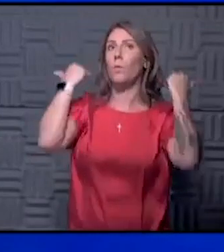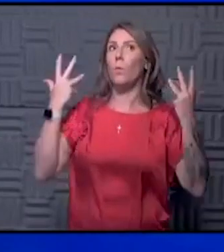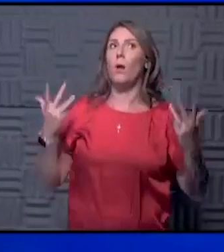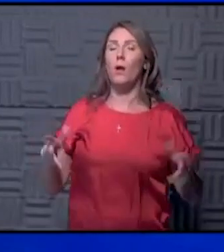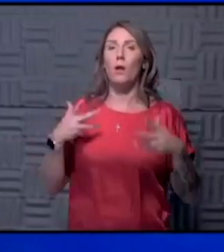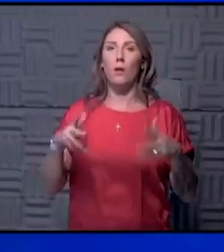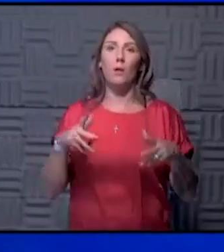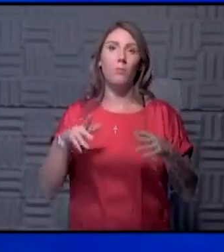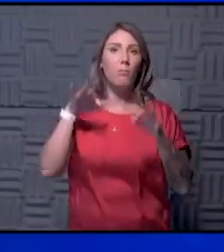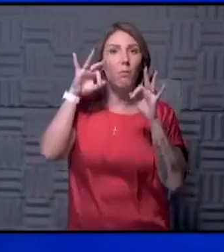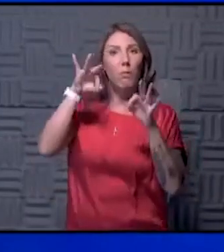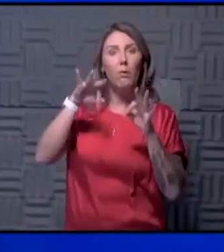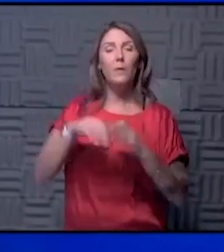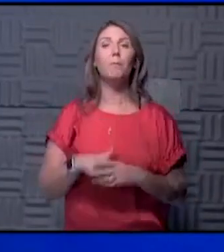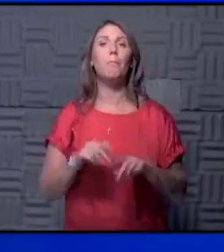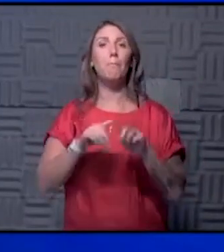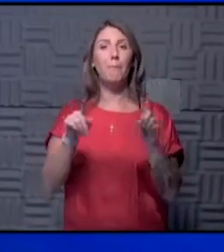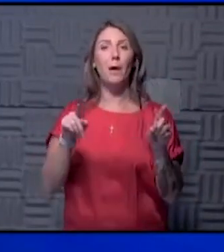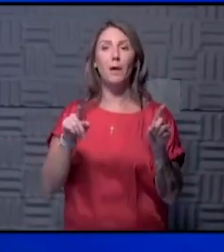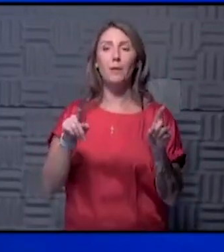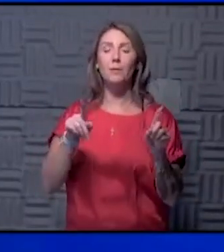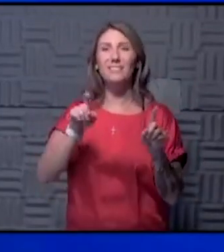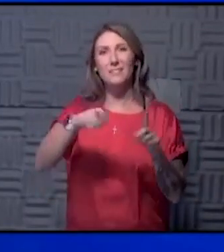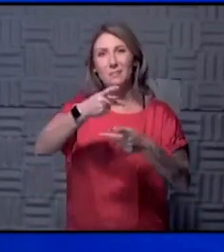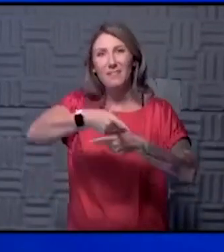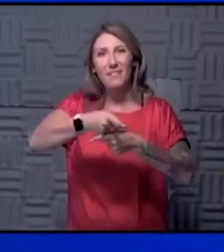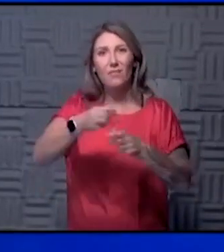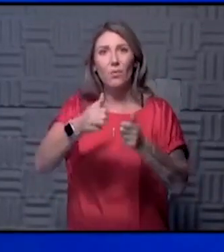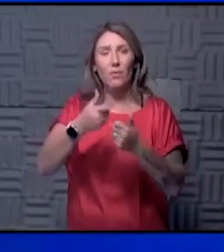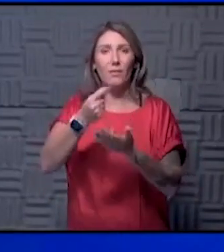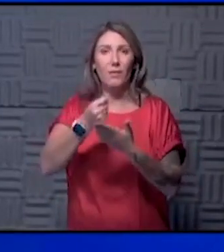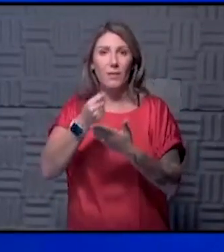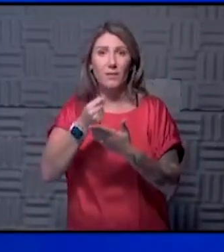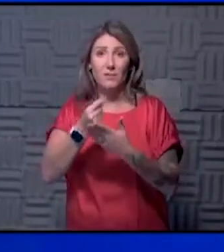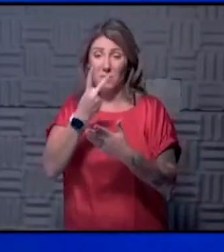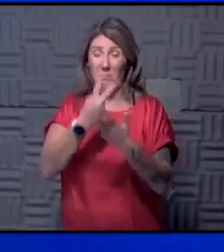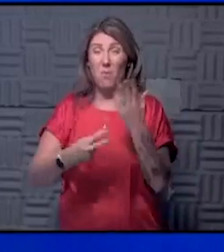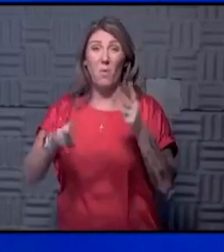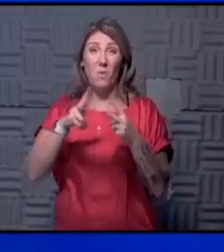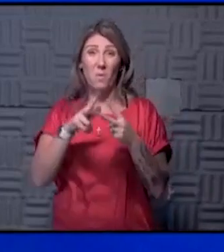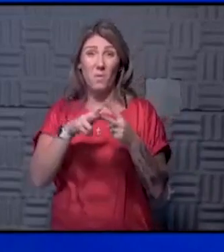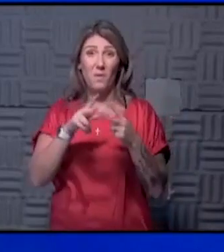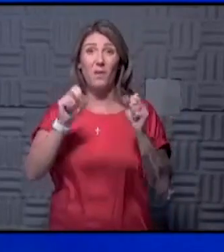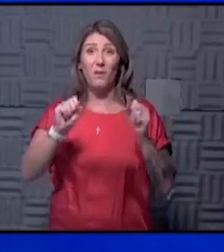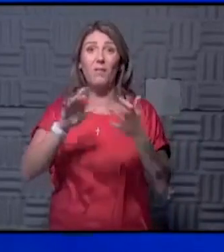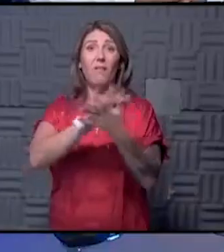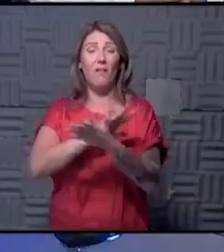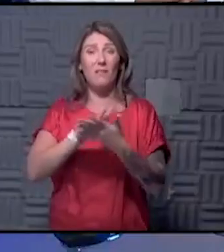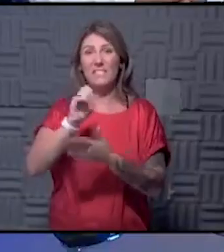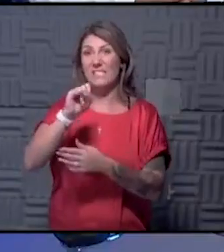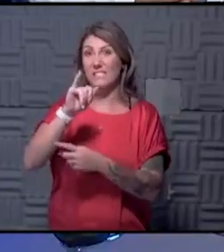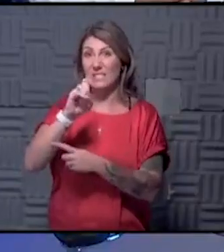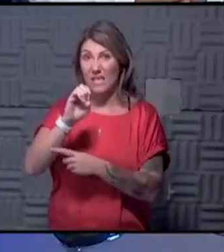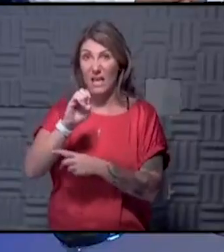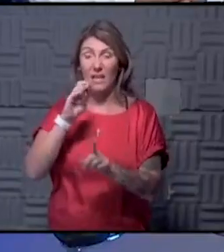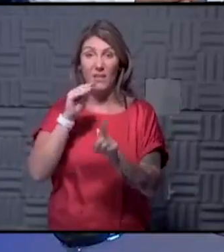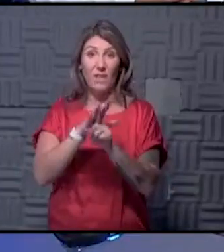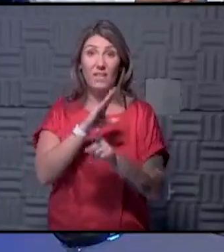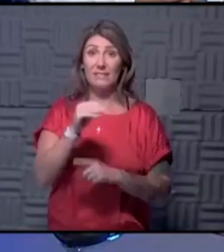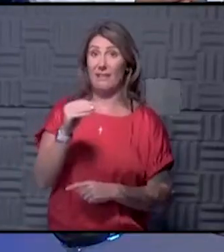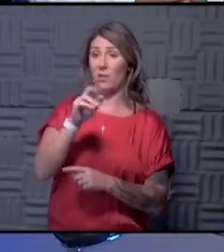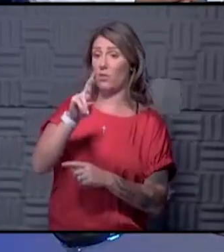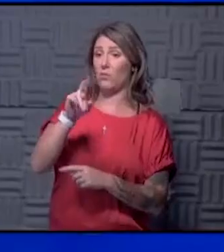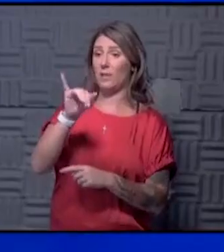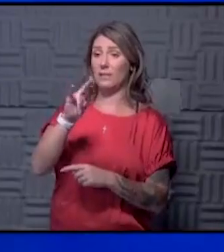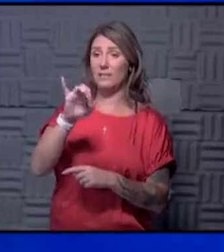works. So we have to be careful with the therapies, because both Decadron and Lovenox do cause a lot of do have side effects. And Yep. remdesivir, which is